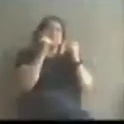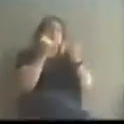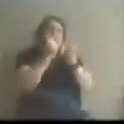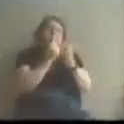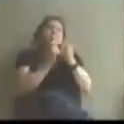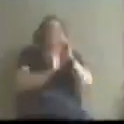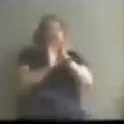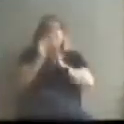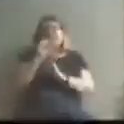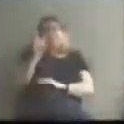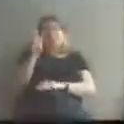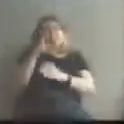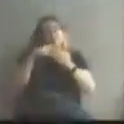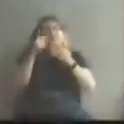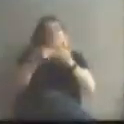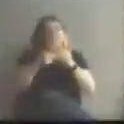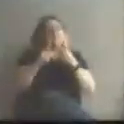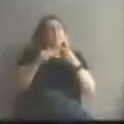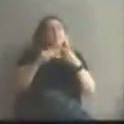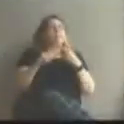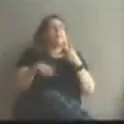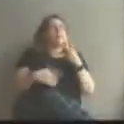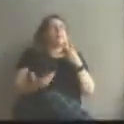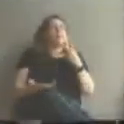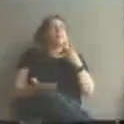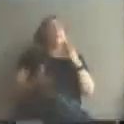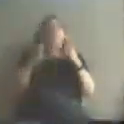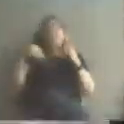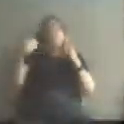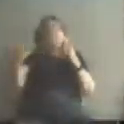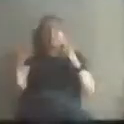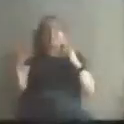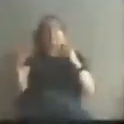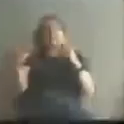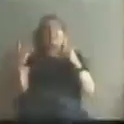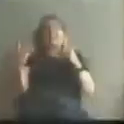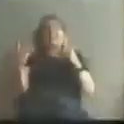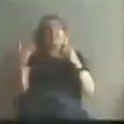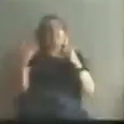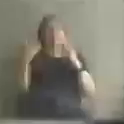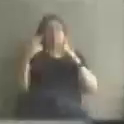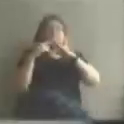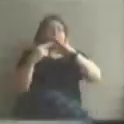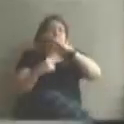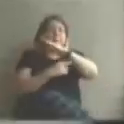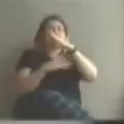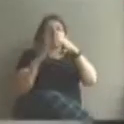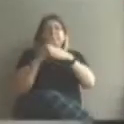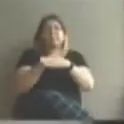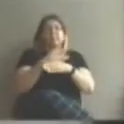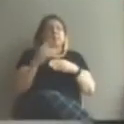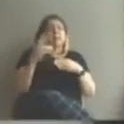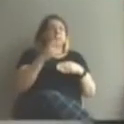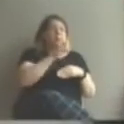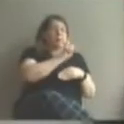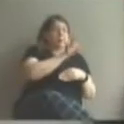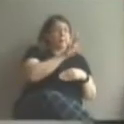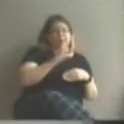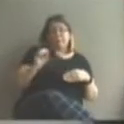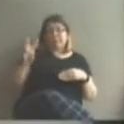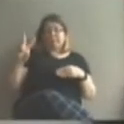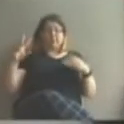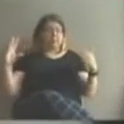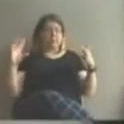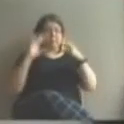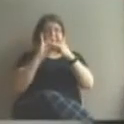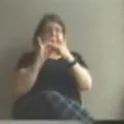developing software programs. These are providing bridges between two different software programs. But